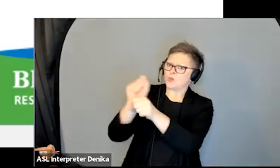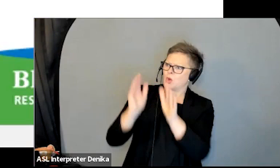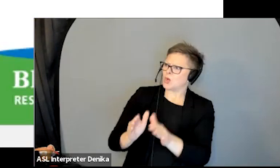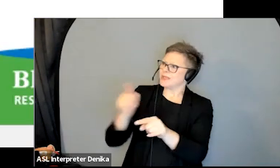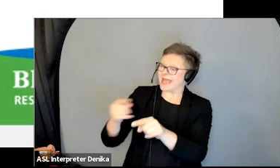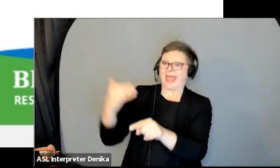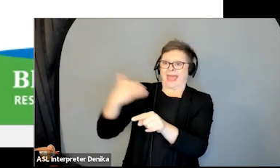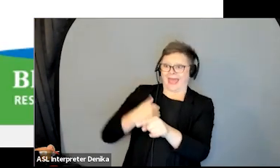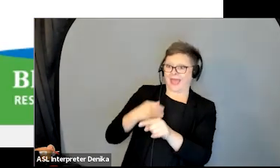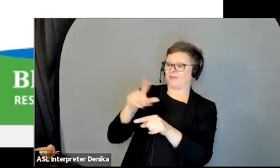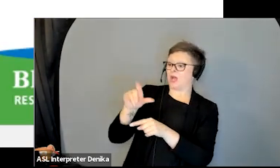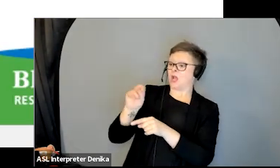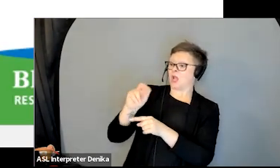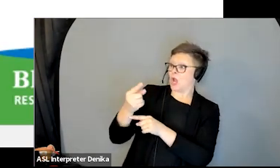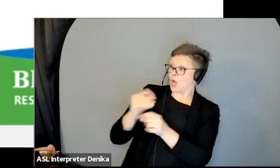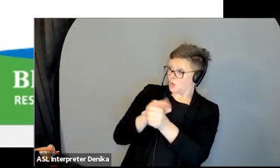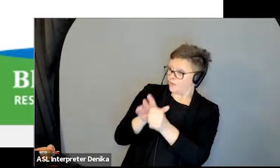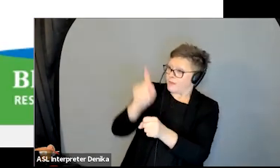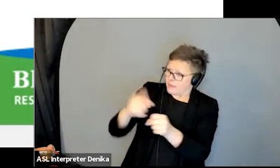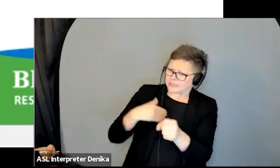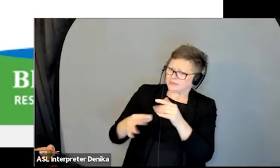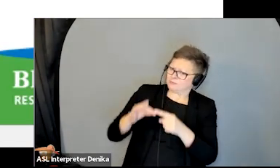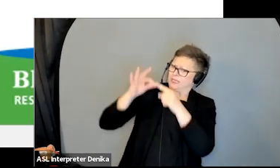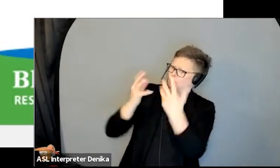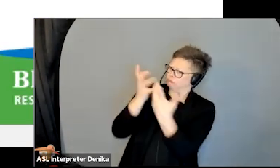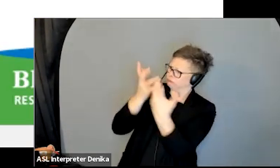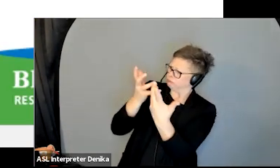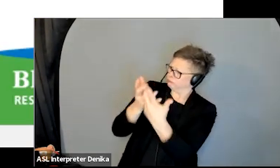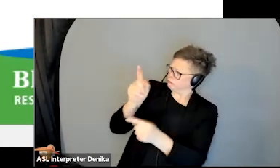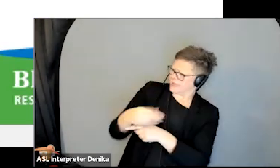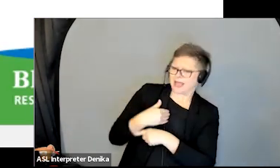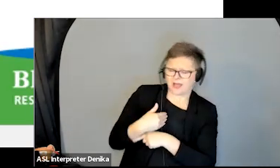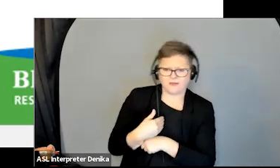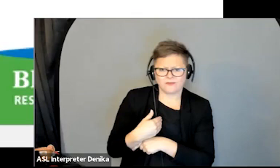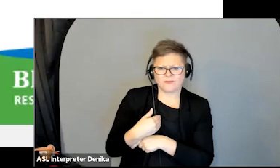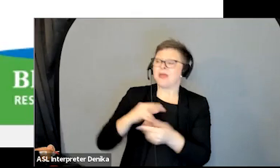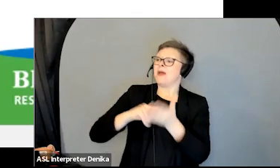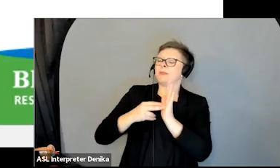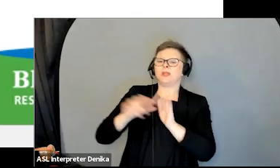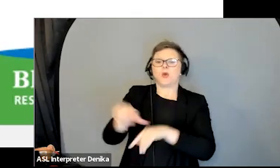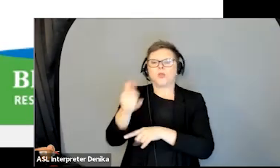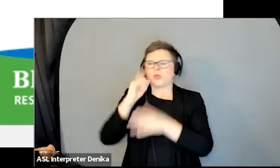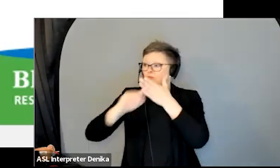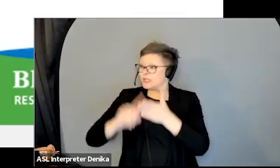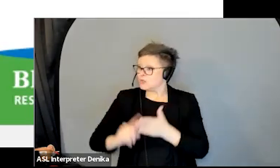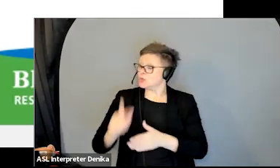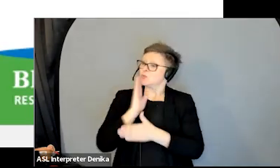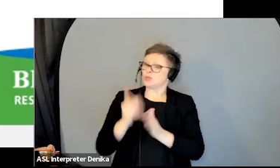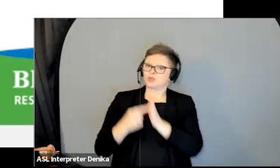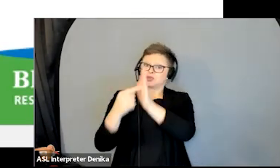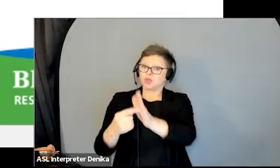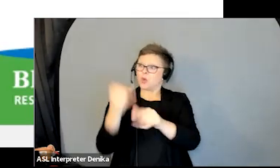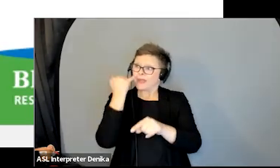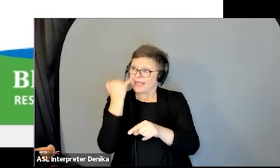long COVID to receive special accommodations. And future research could explore whether the new potential opportunities